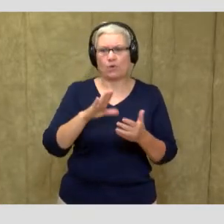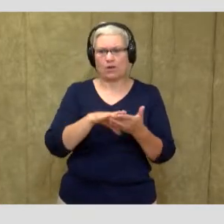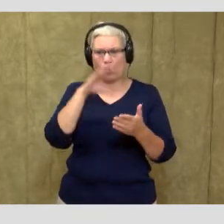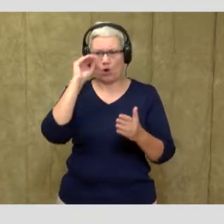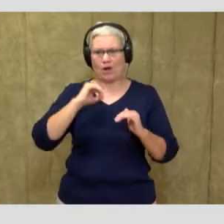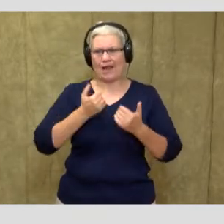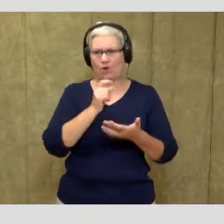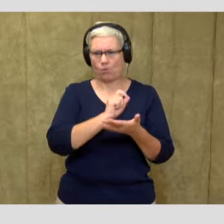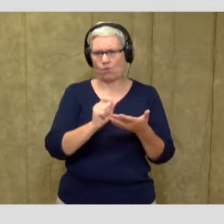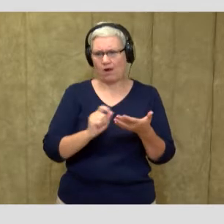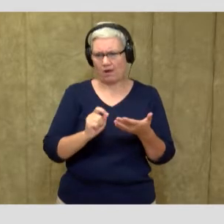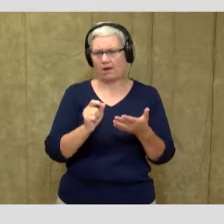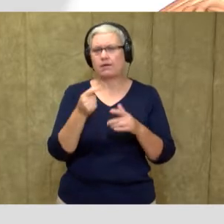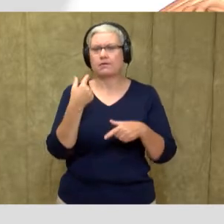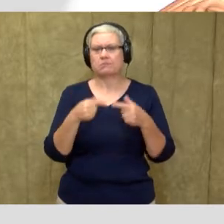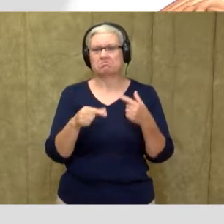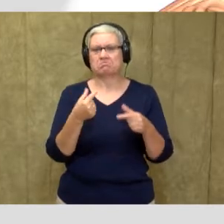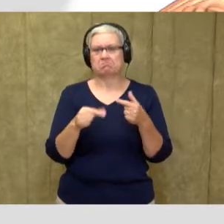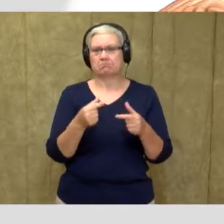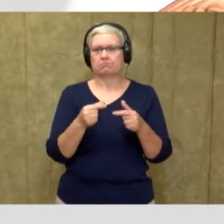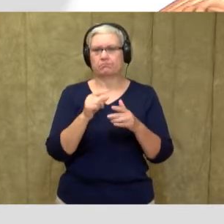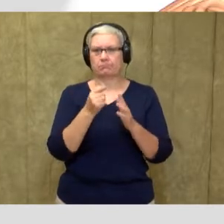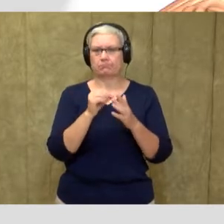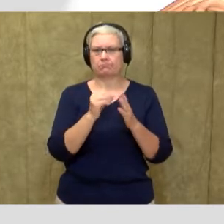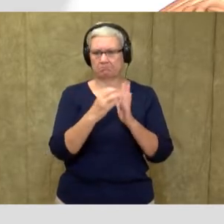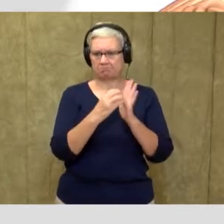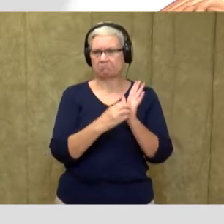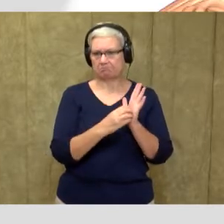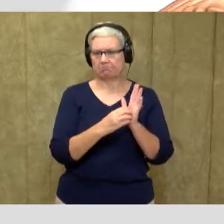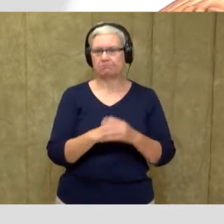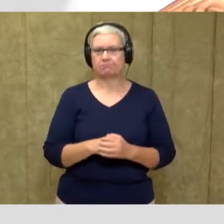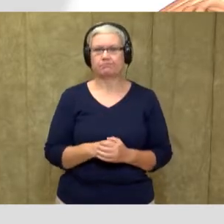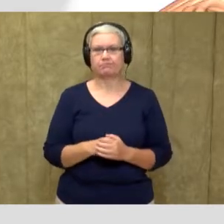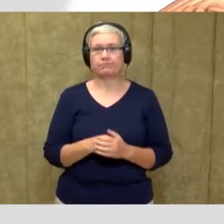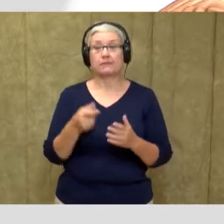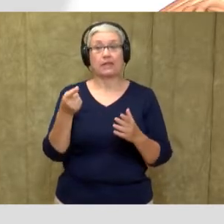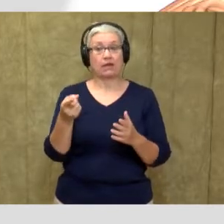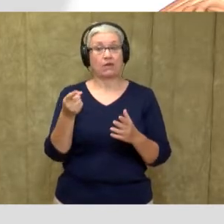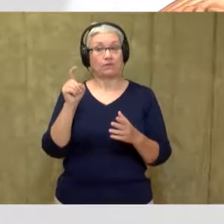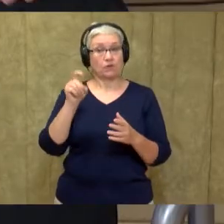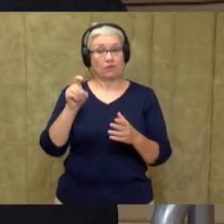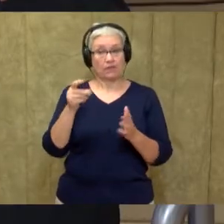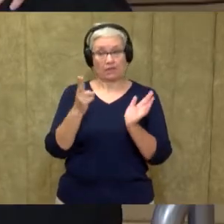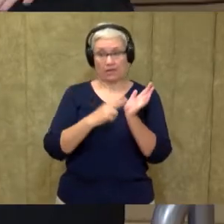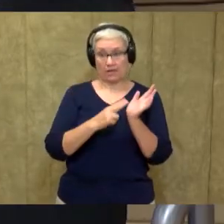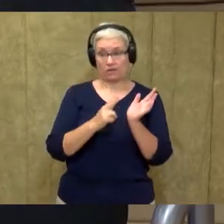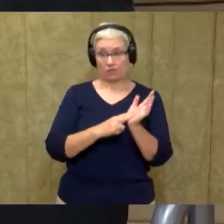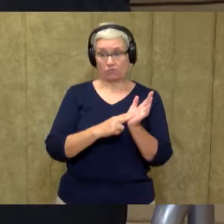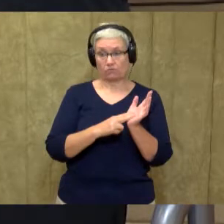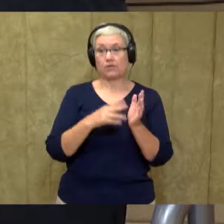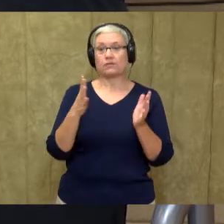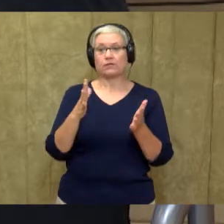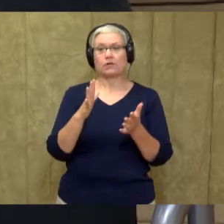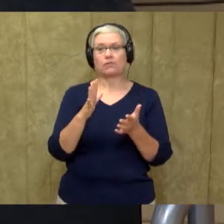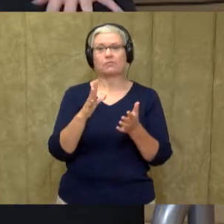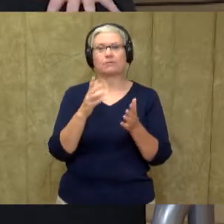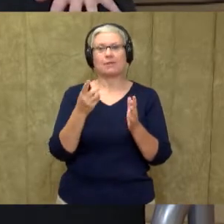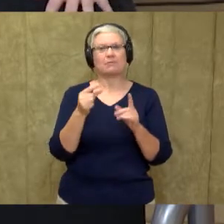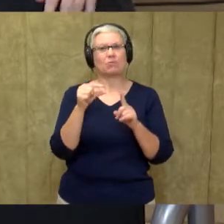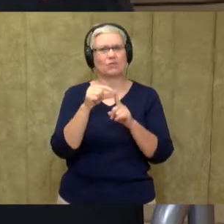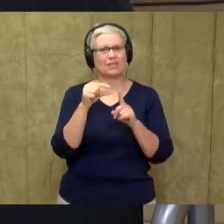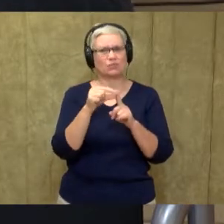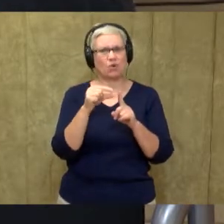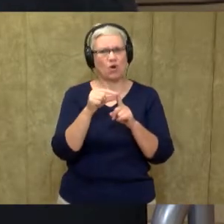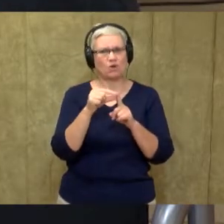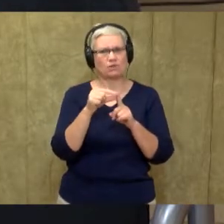text, okay? So if you are going to be taking any notes, you might want to get some of these terms down